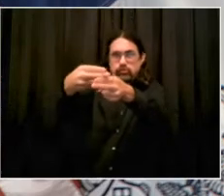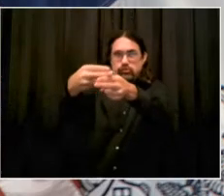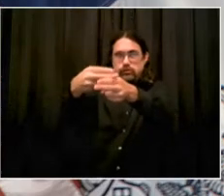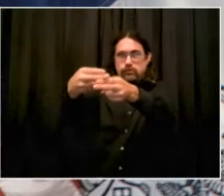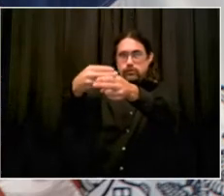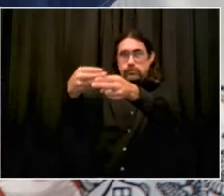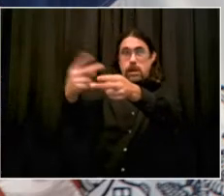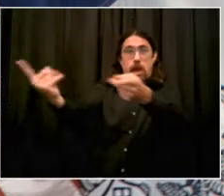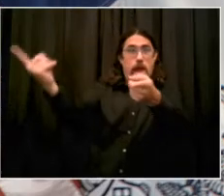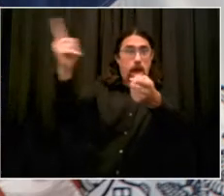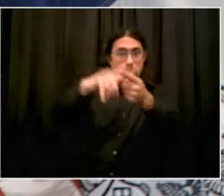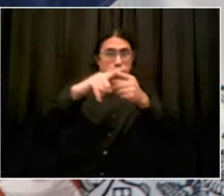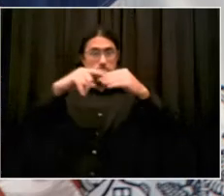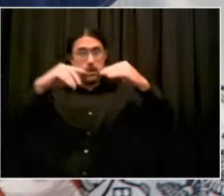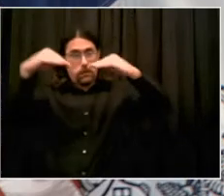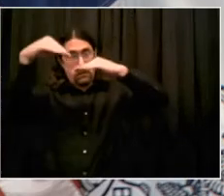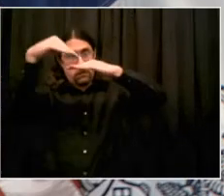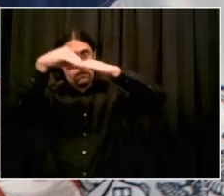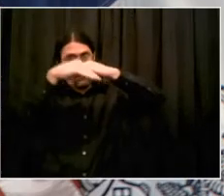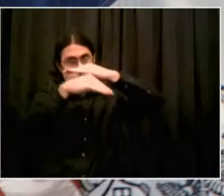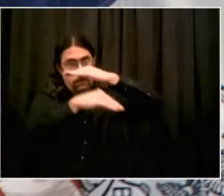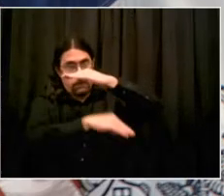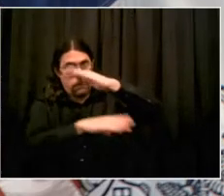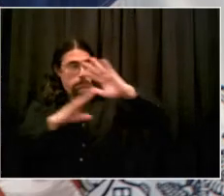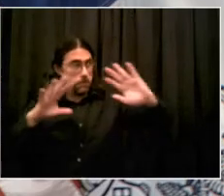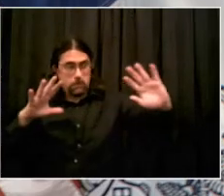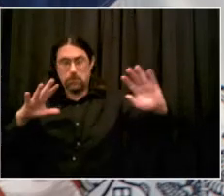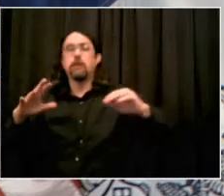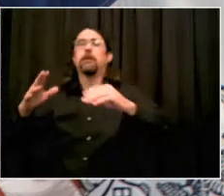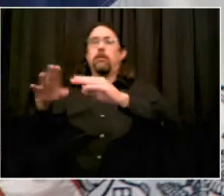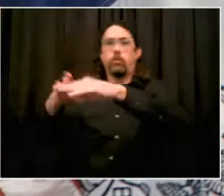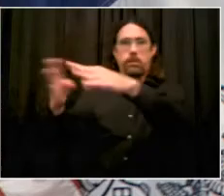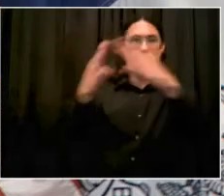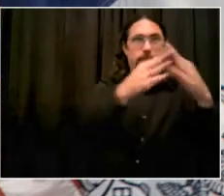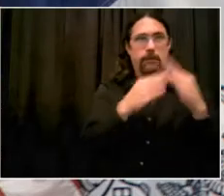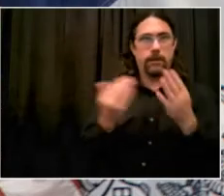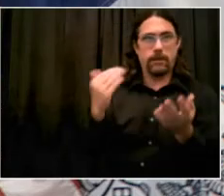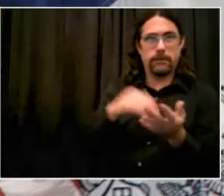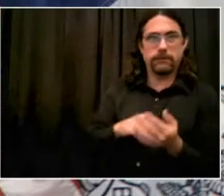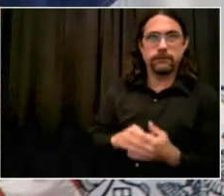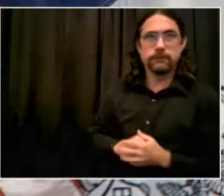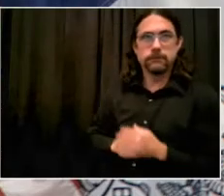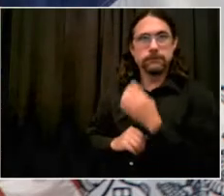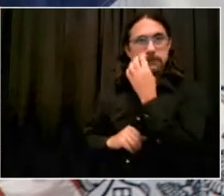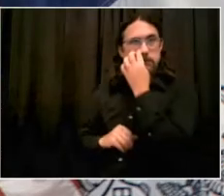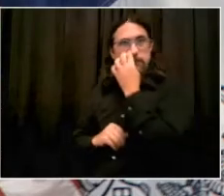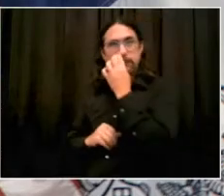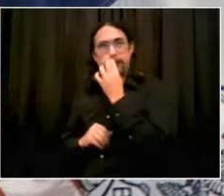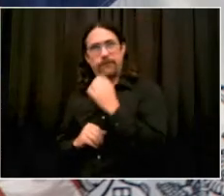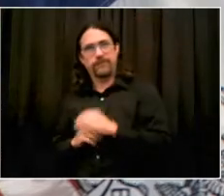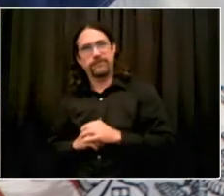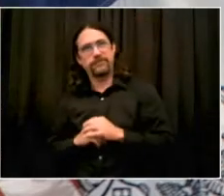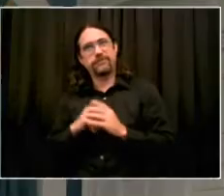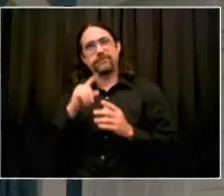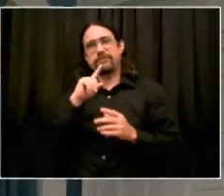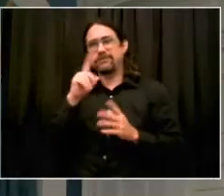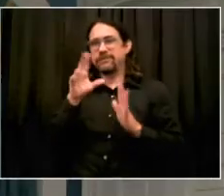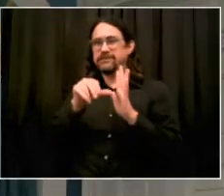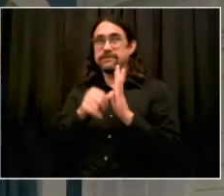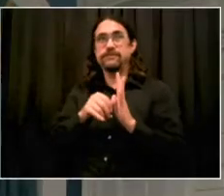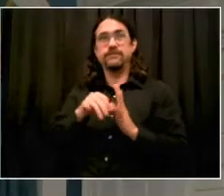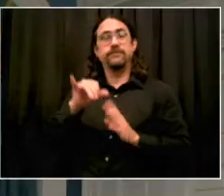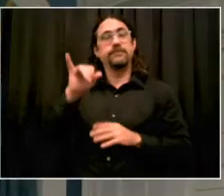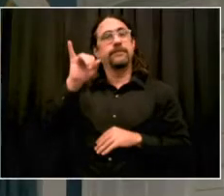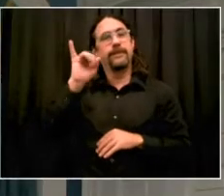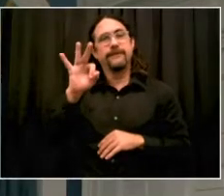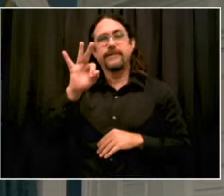at any point it were to happen, we would keep it as temporary as possible. Dr. Choksi or Dr. Varma, you want to add? Sir, you covered all the important